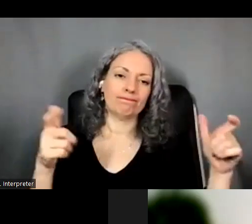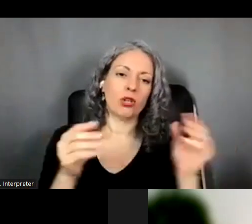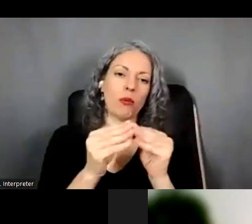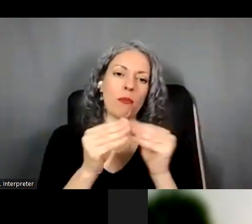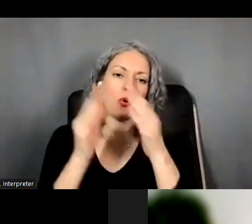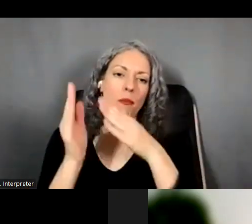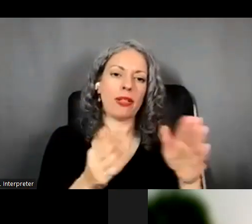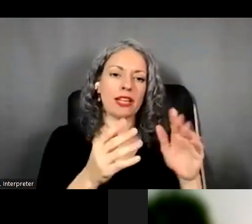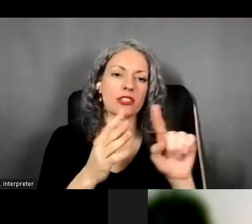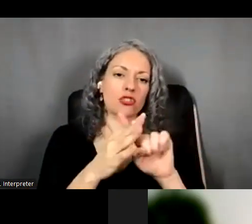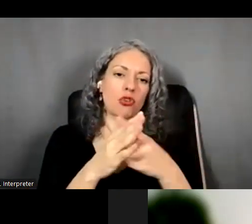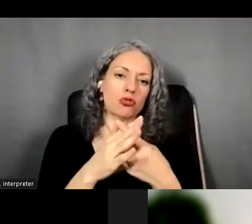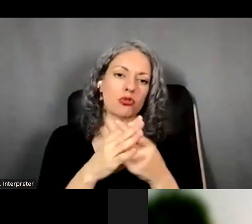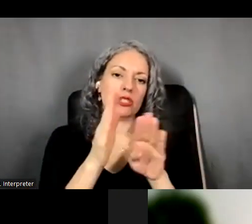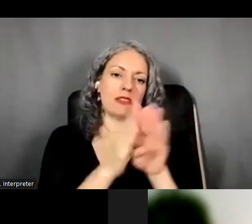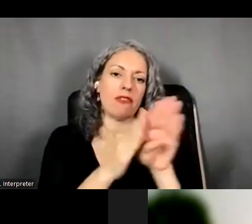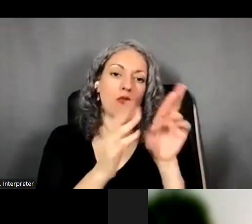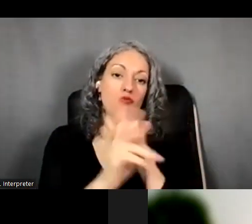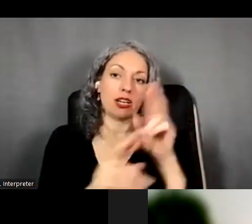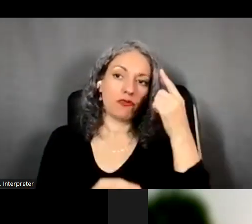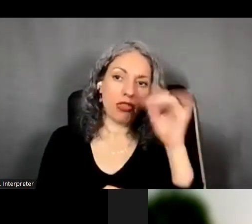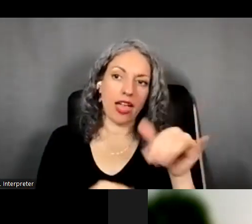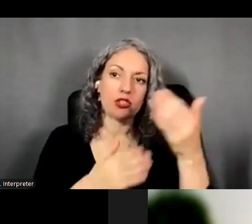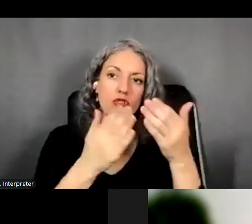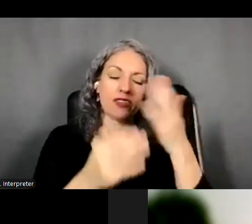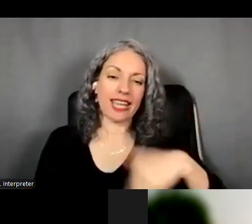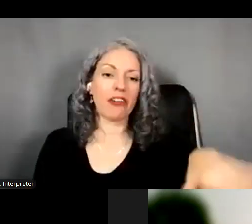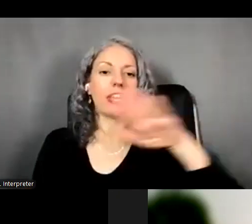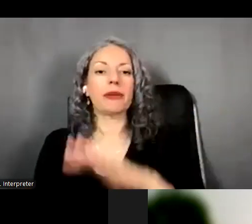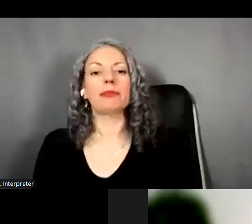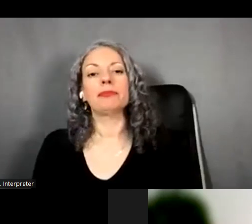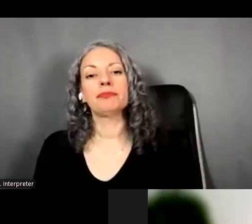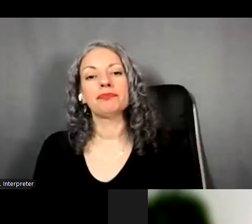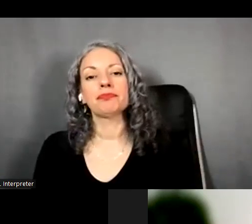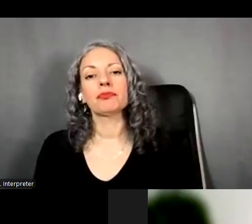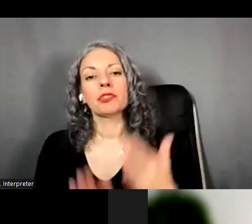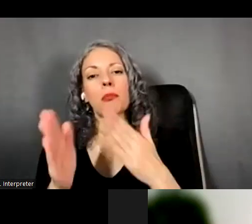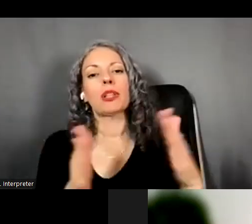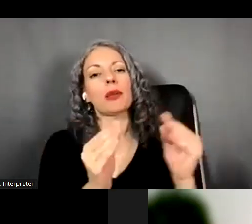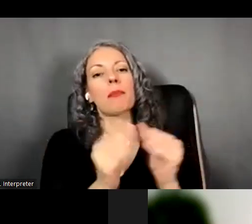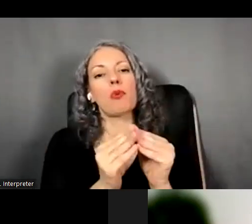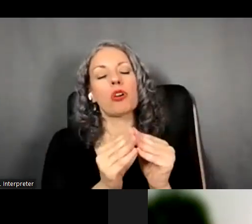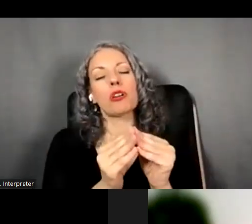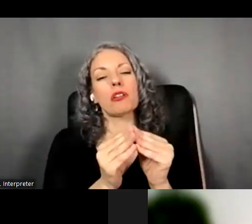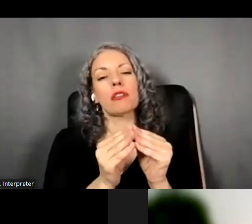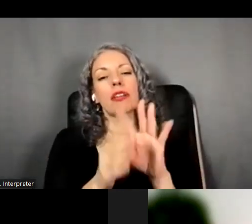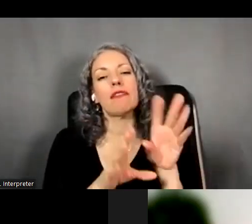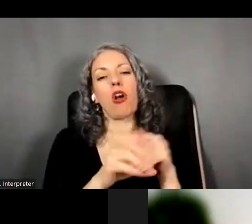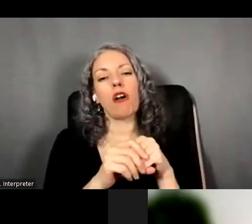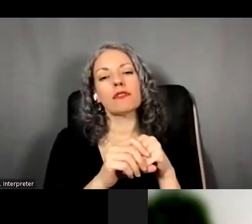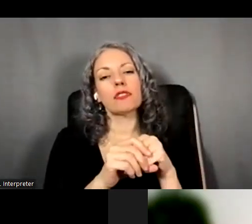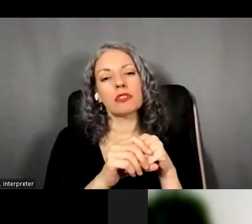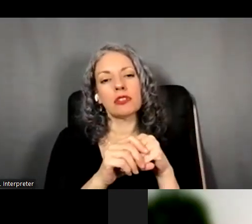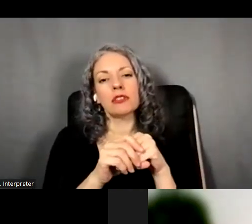to develop readiness for that service area. So plenty more elements and pieces